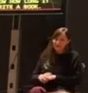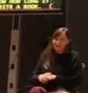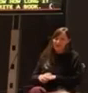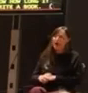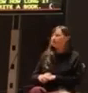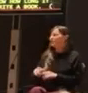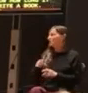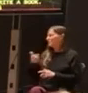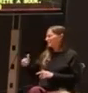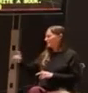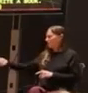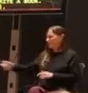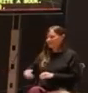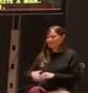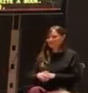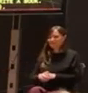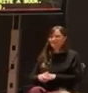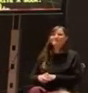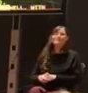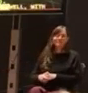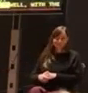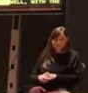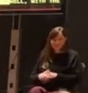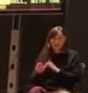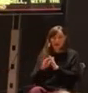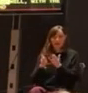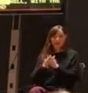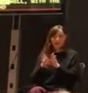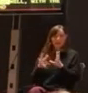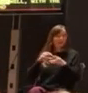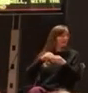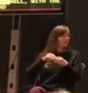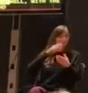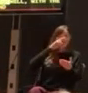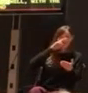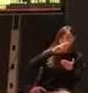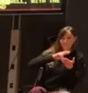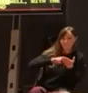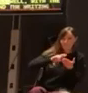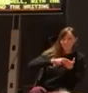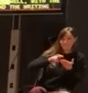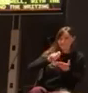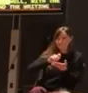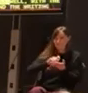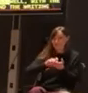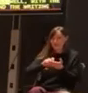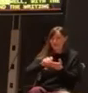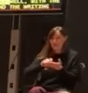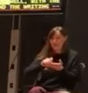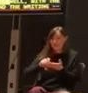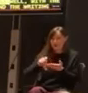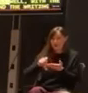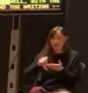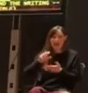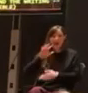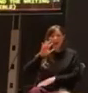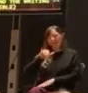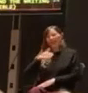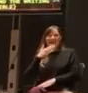Well, with the research and the writing. Thank you, Benny. That happens to be my